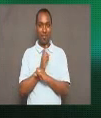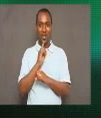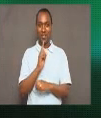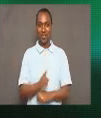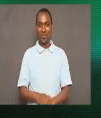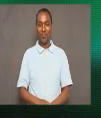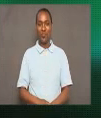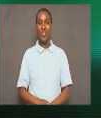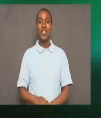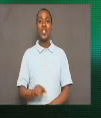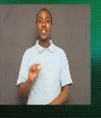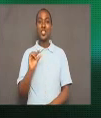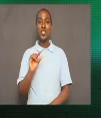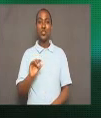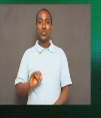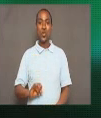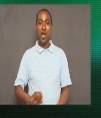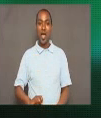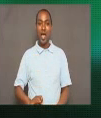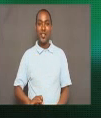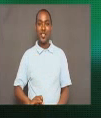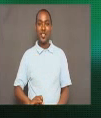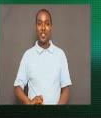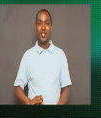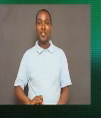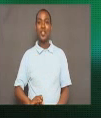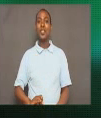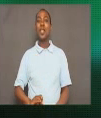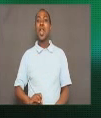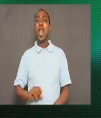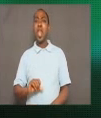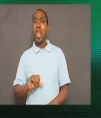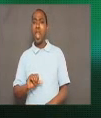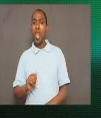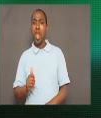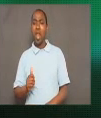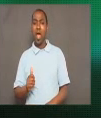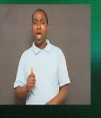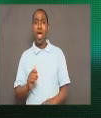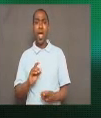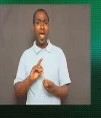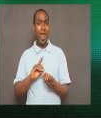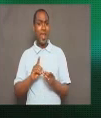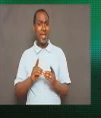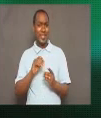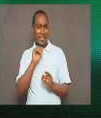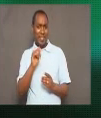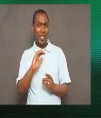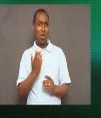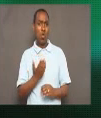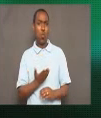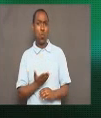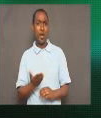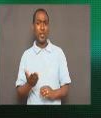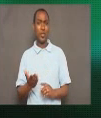The small intestine empties any remaining indigestible particles to